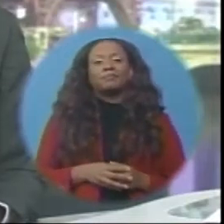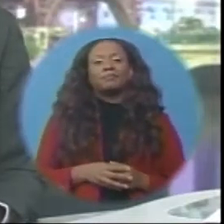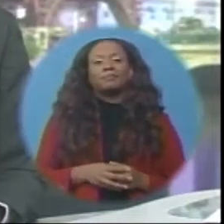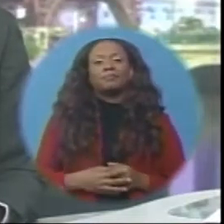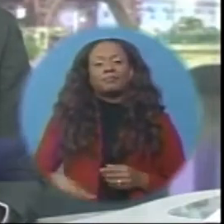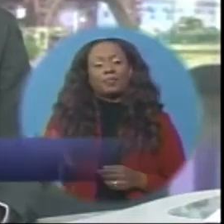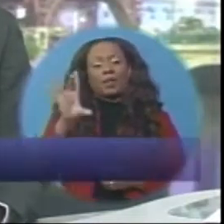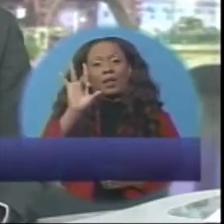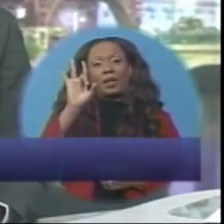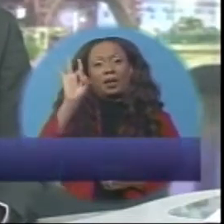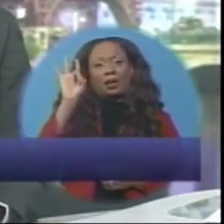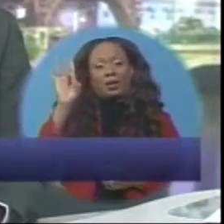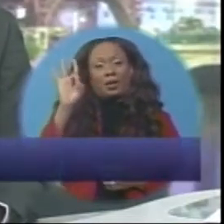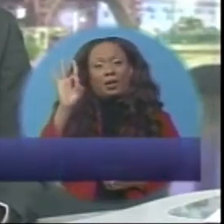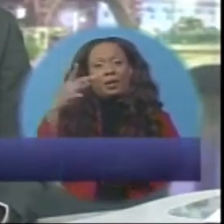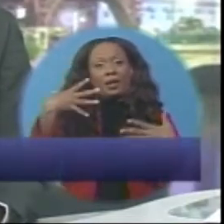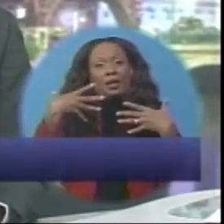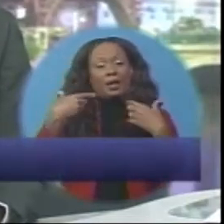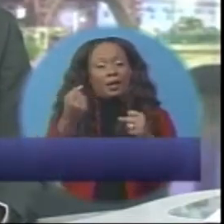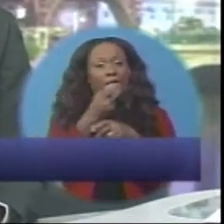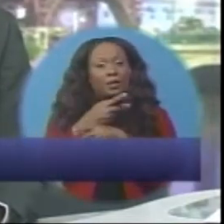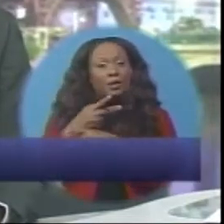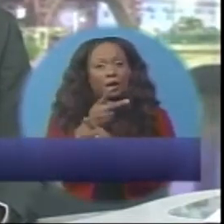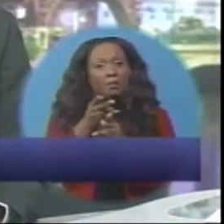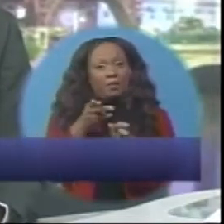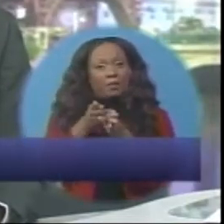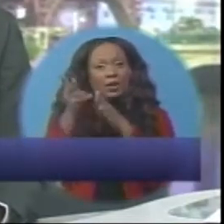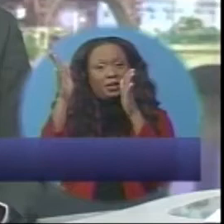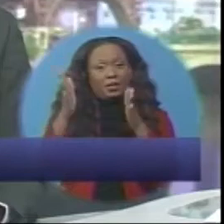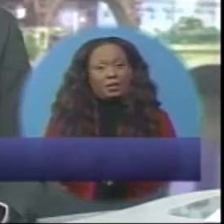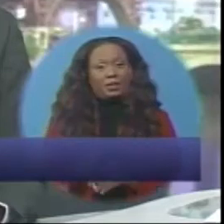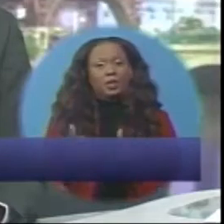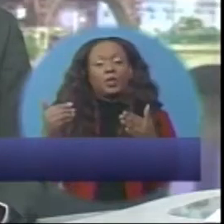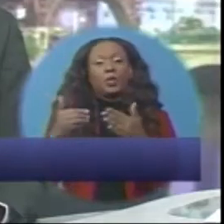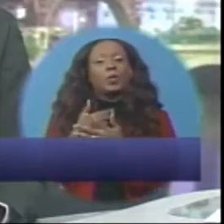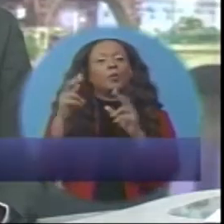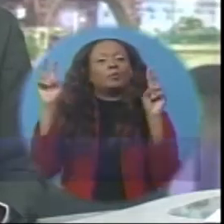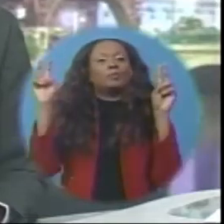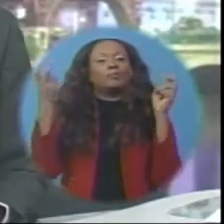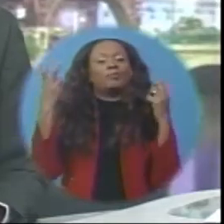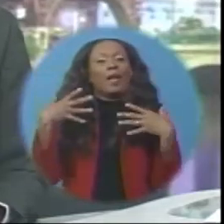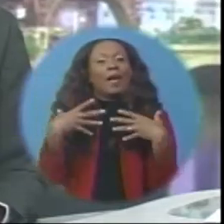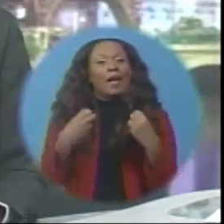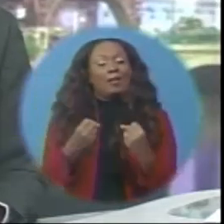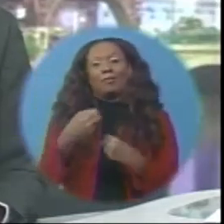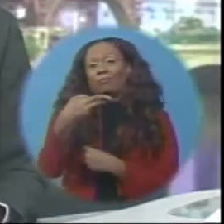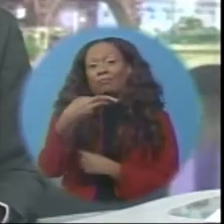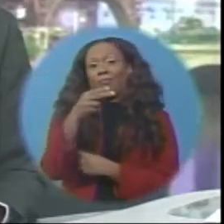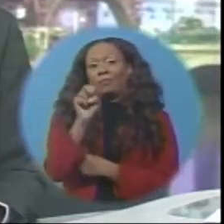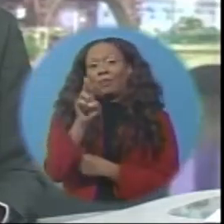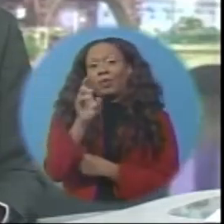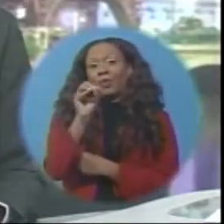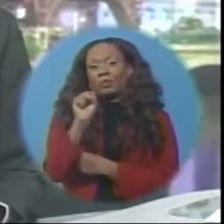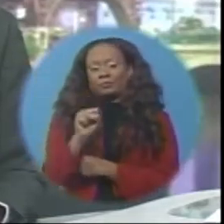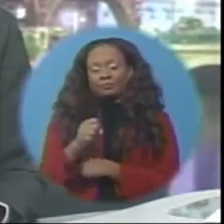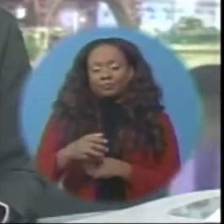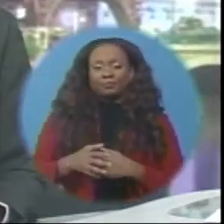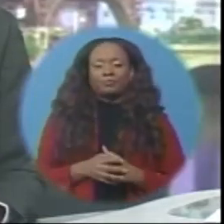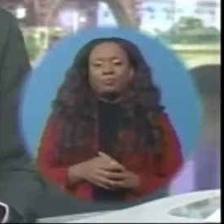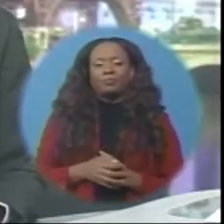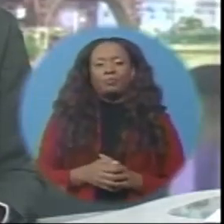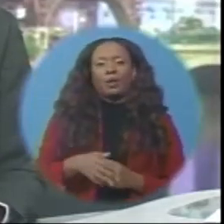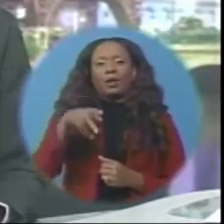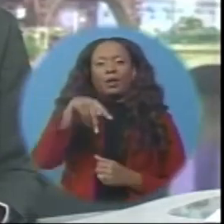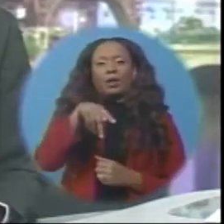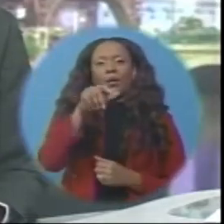8 outstanding healthcare professionals have been named as Barbados' new health heroes. It comes as a Pan-American Health Organization, or